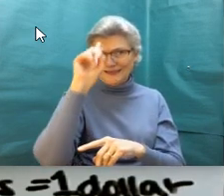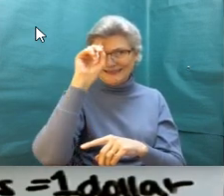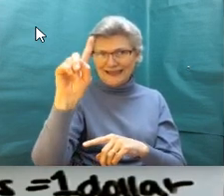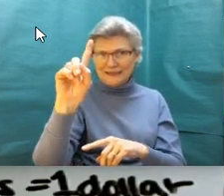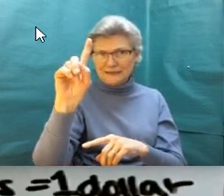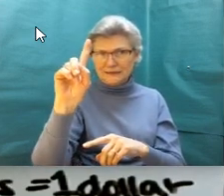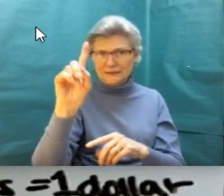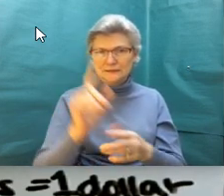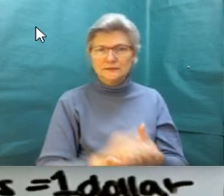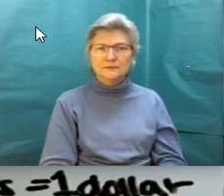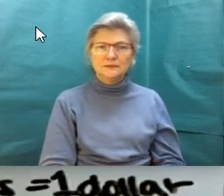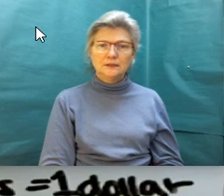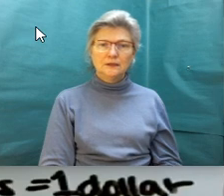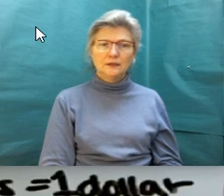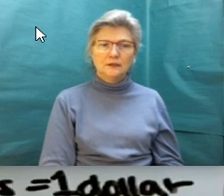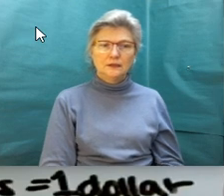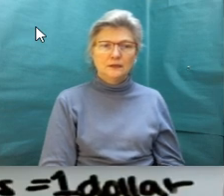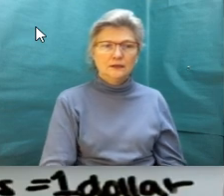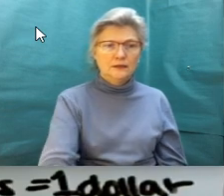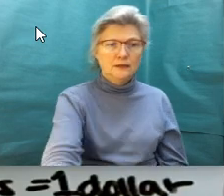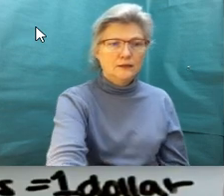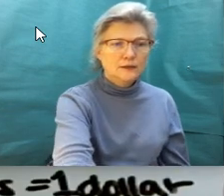1 cent.